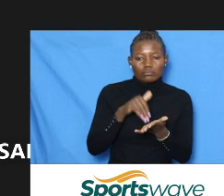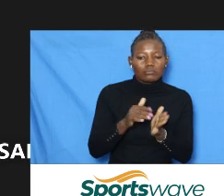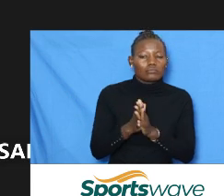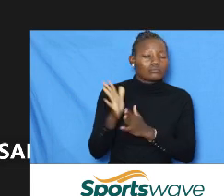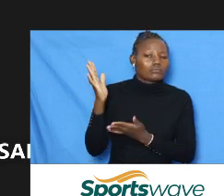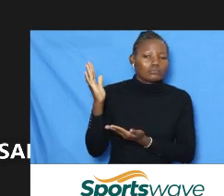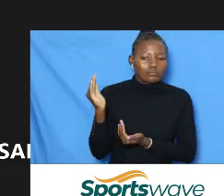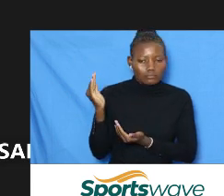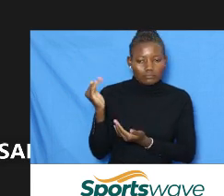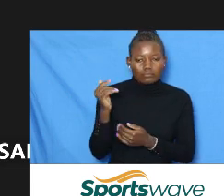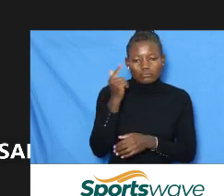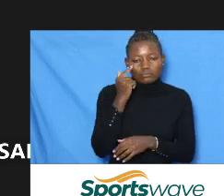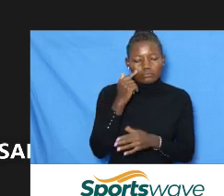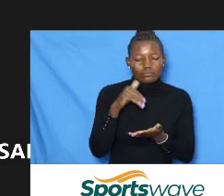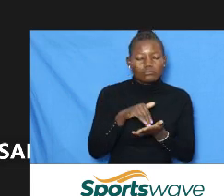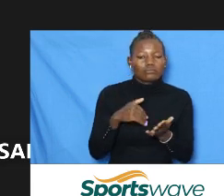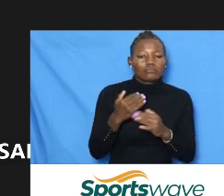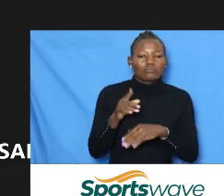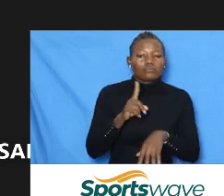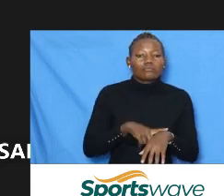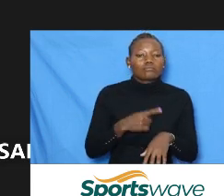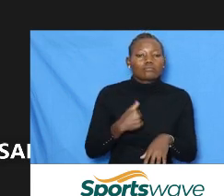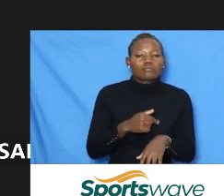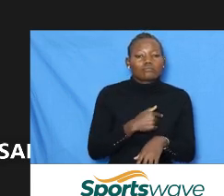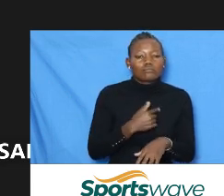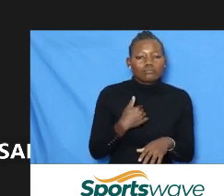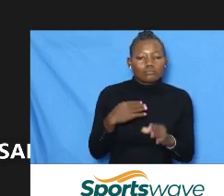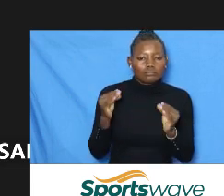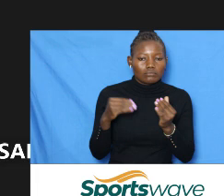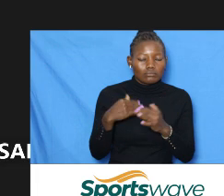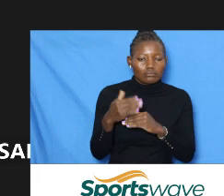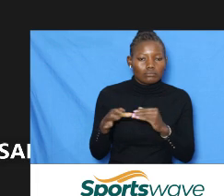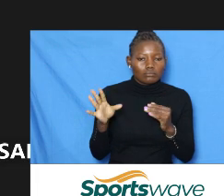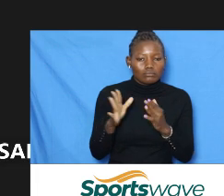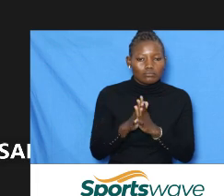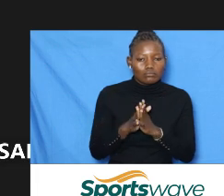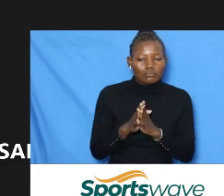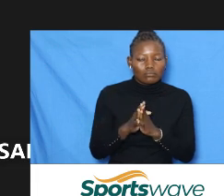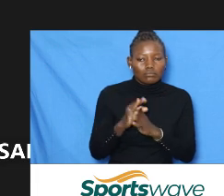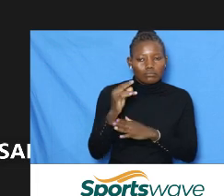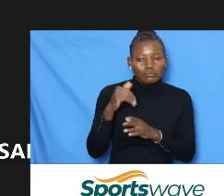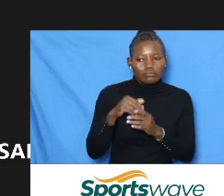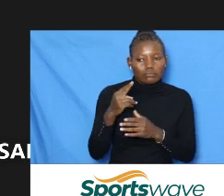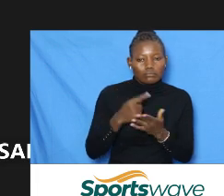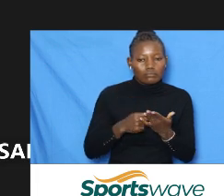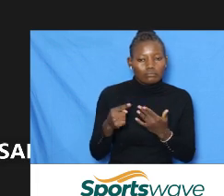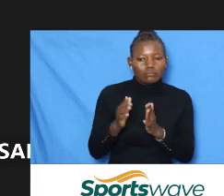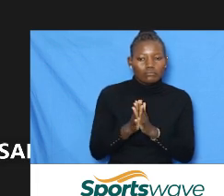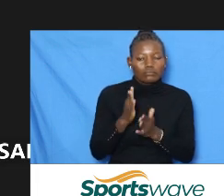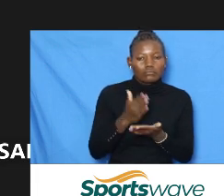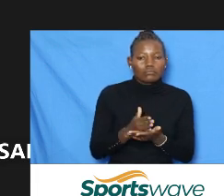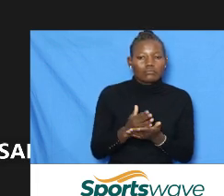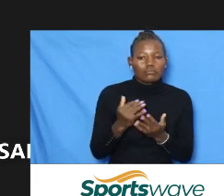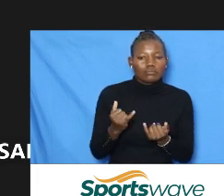hope to see you again next time. We'll be sharing our next presenter, maybe the next 1 or 2 weeks. And of course, I have